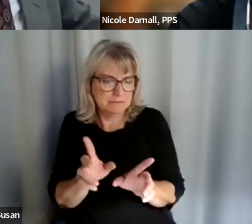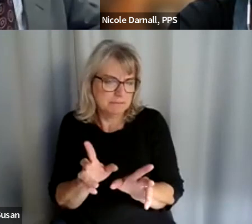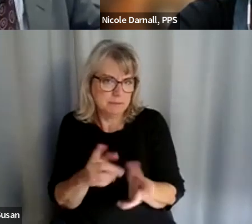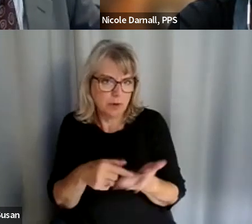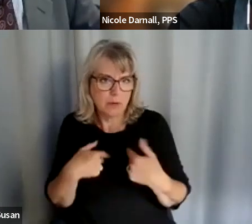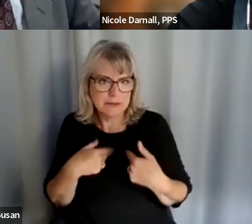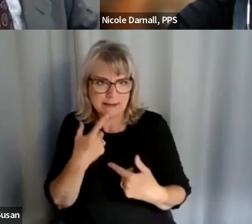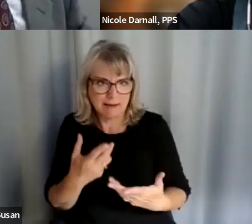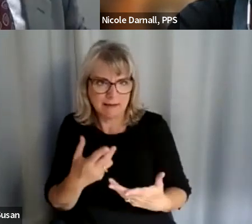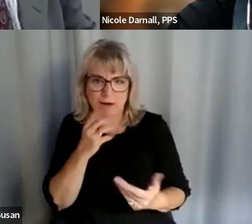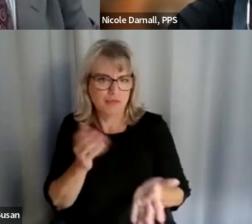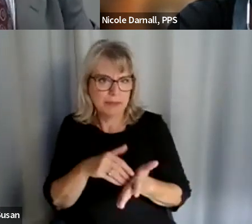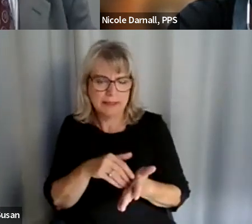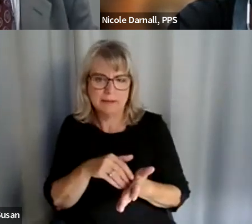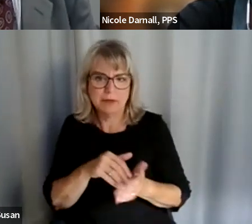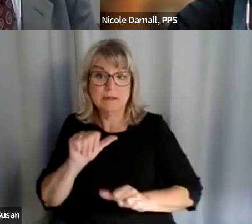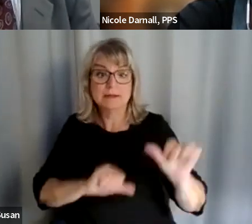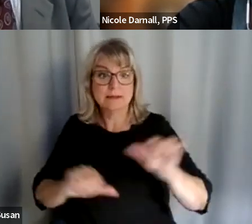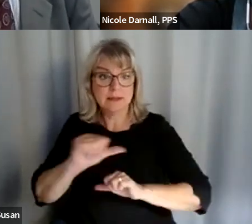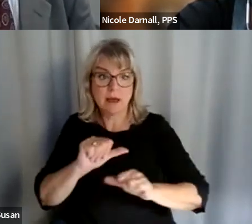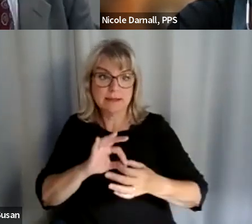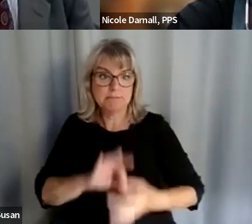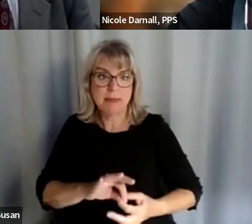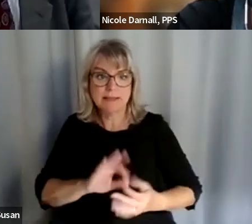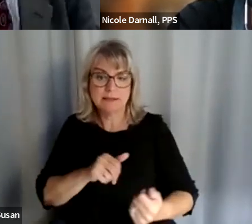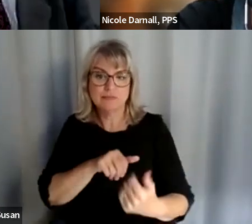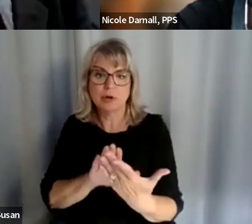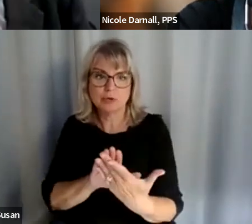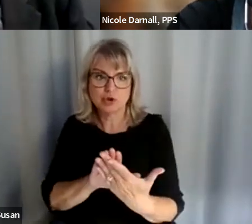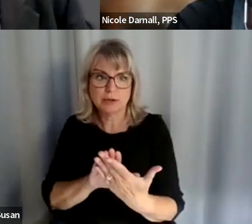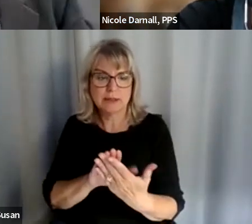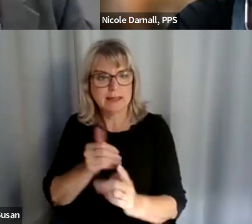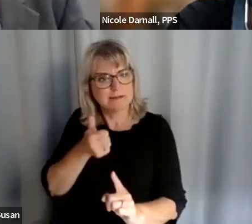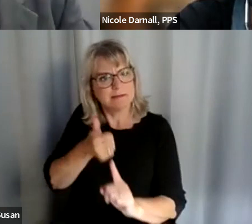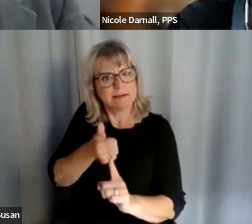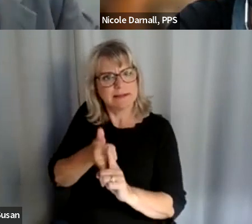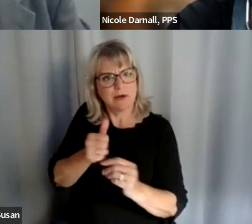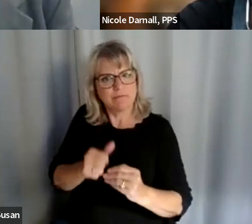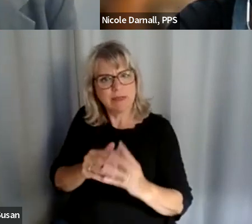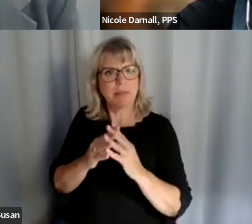certainly having a, you know, a science-based approach and hopefully something that's kind of self-implementing where it doesn't leave